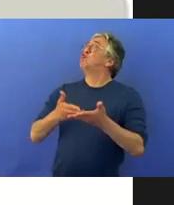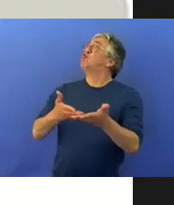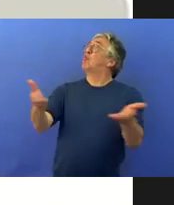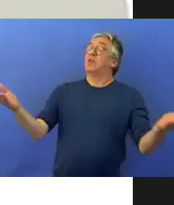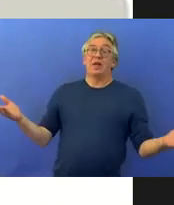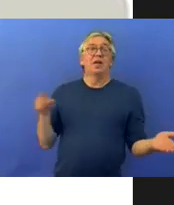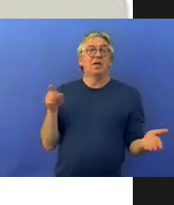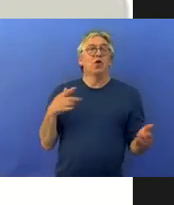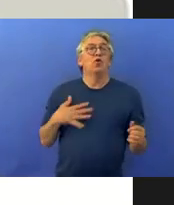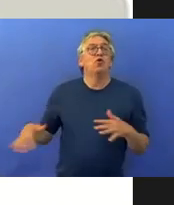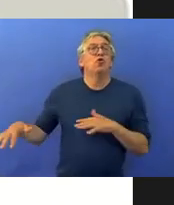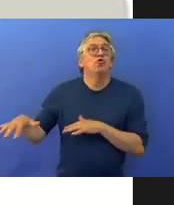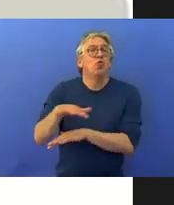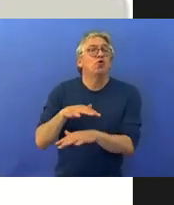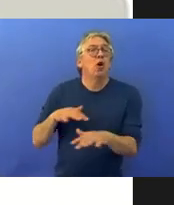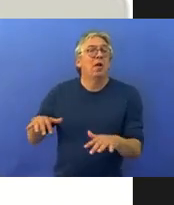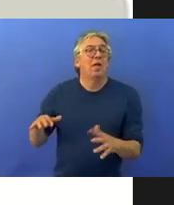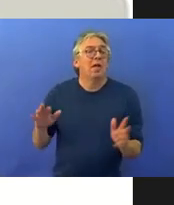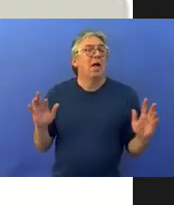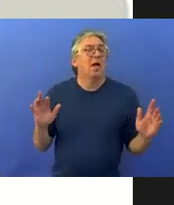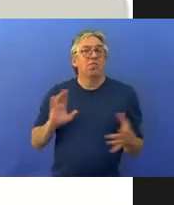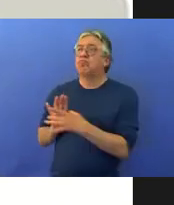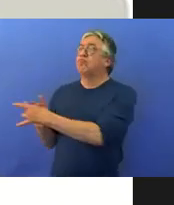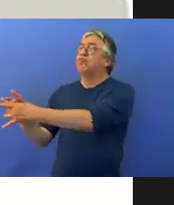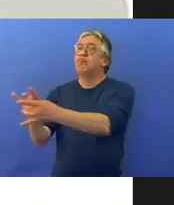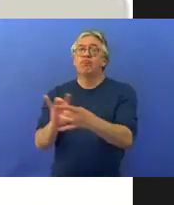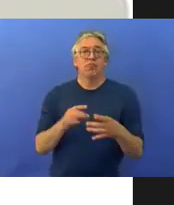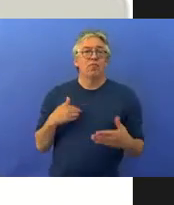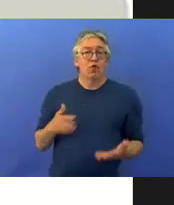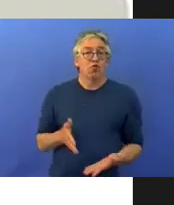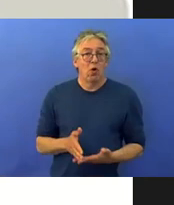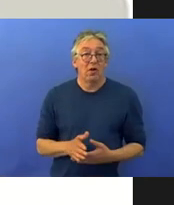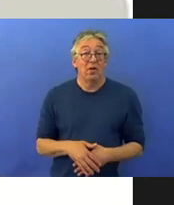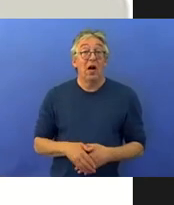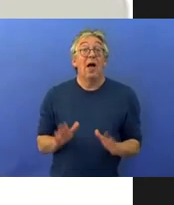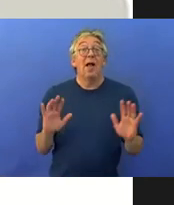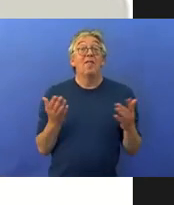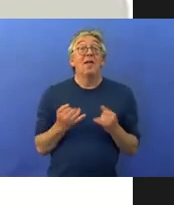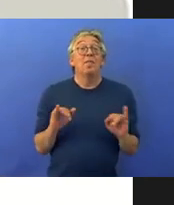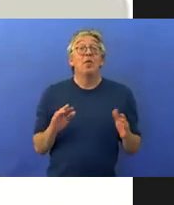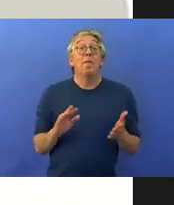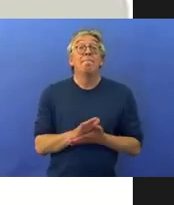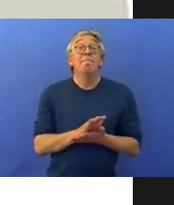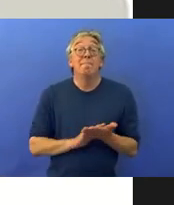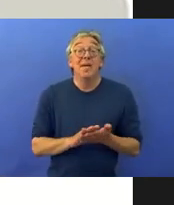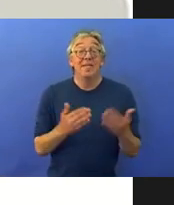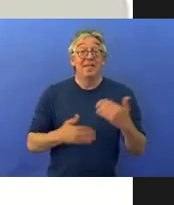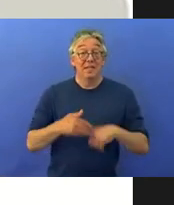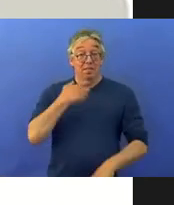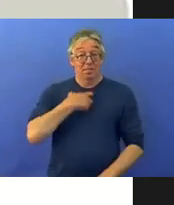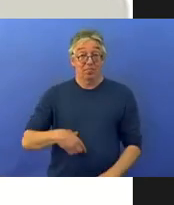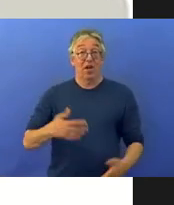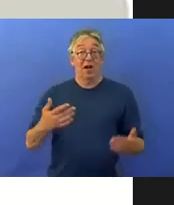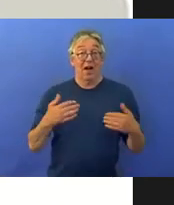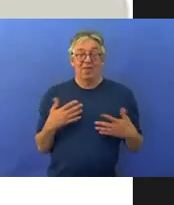social dimension. Living independently means that persons with disabilities have all they need to exercise control